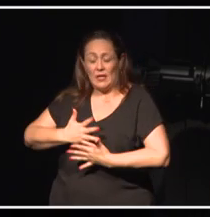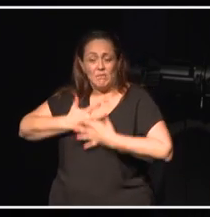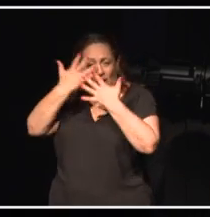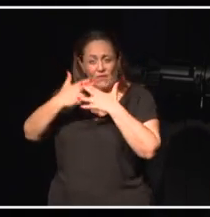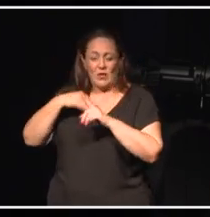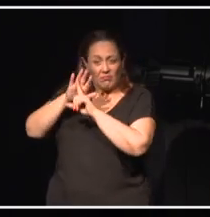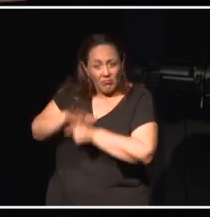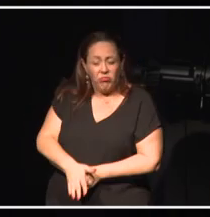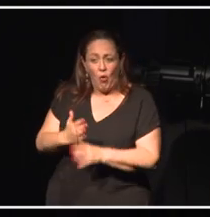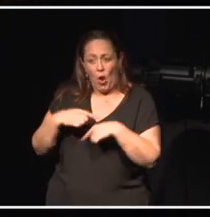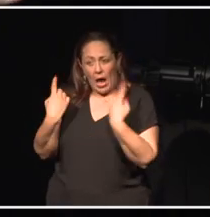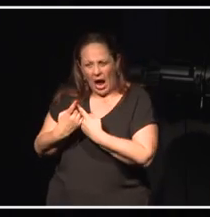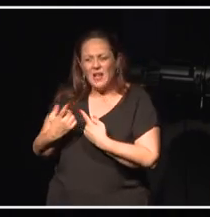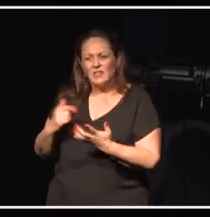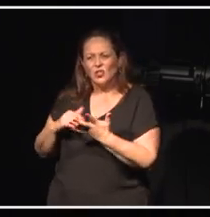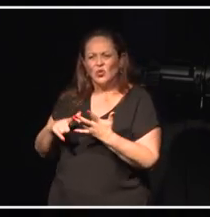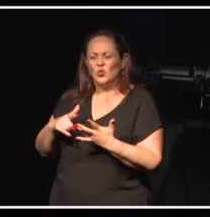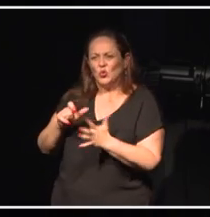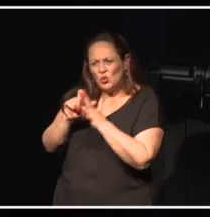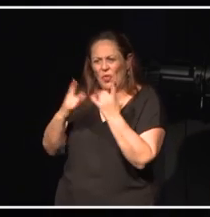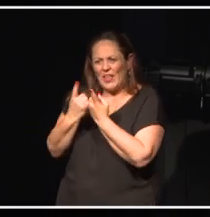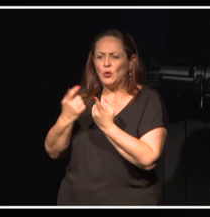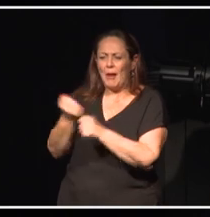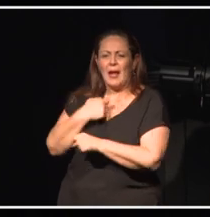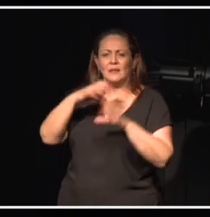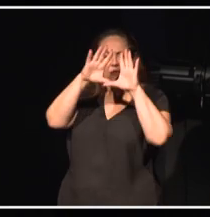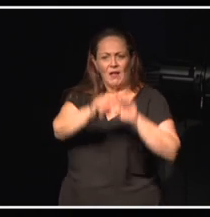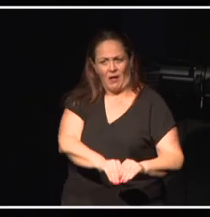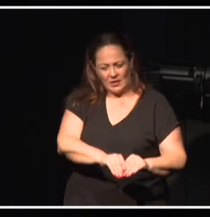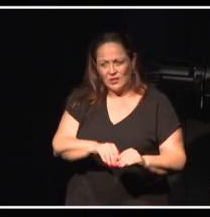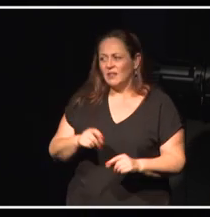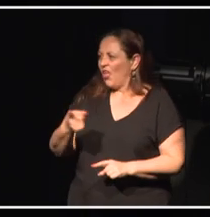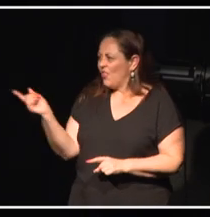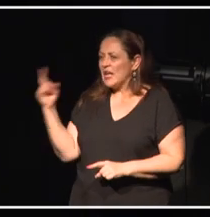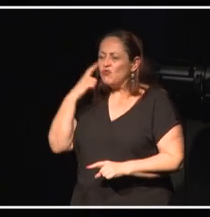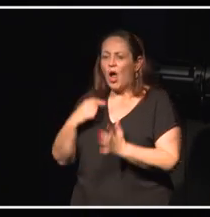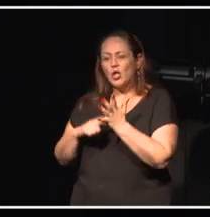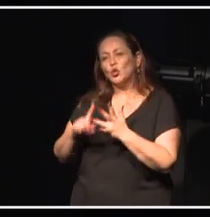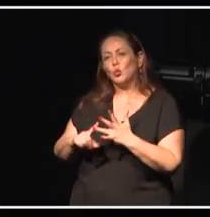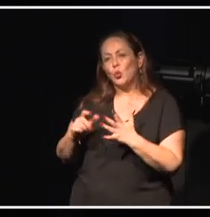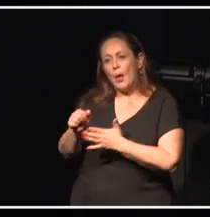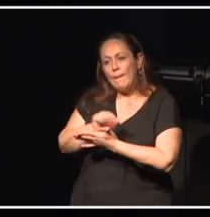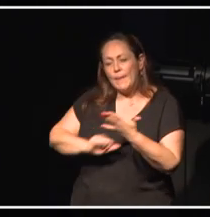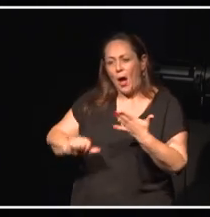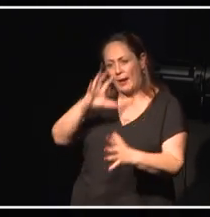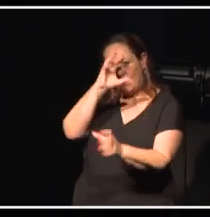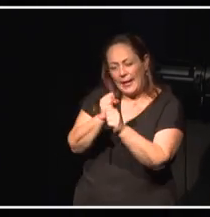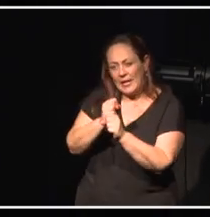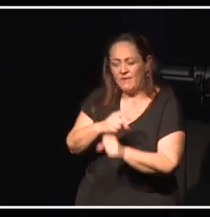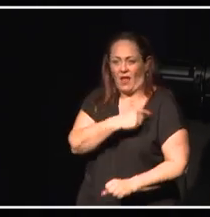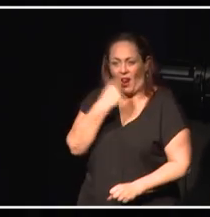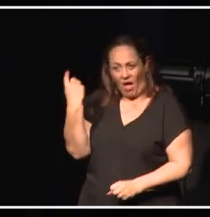and threatening to defile us in an attempt to silence us, in an attempt to buy and believe the lie that